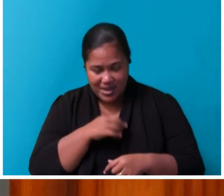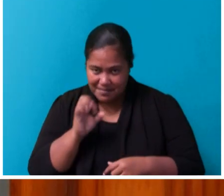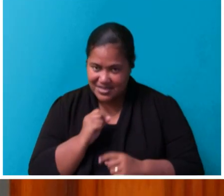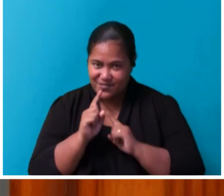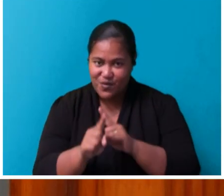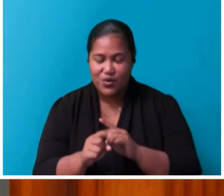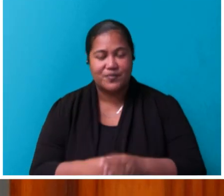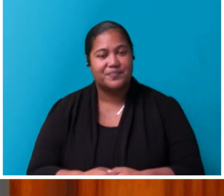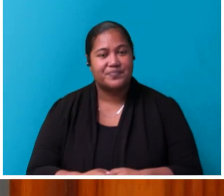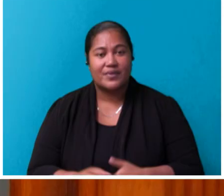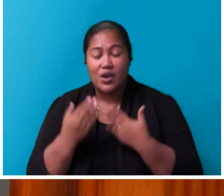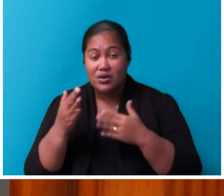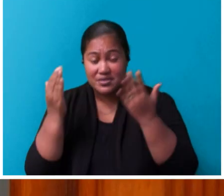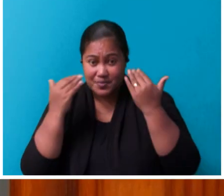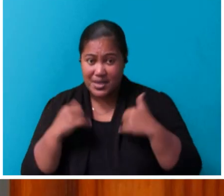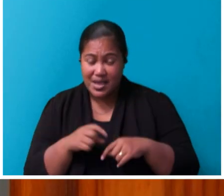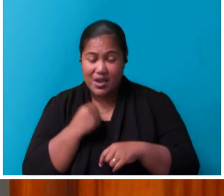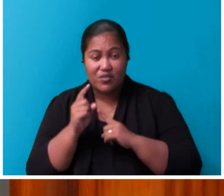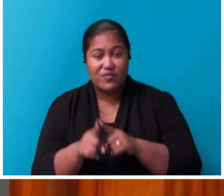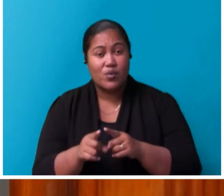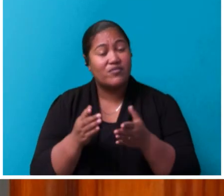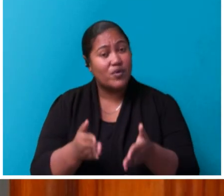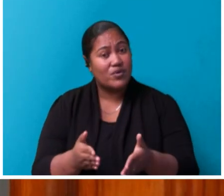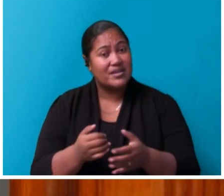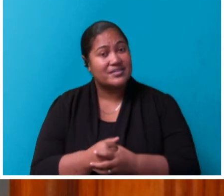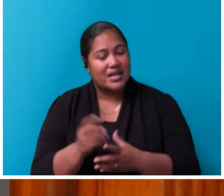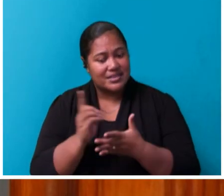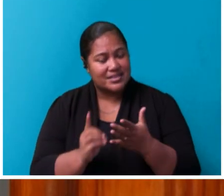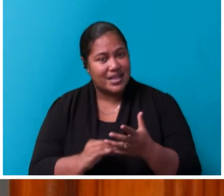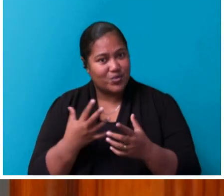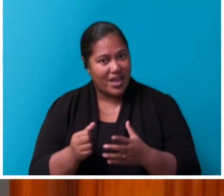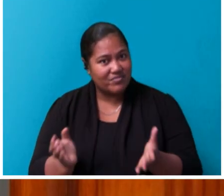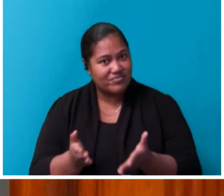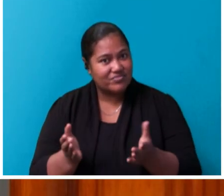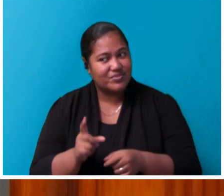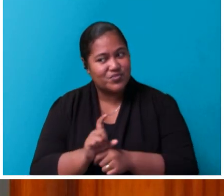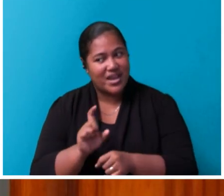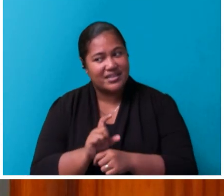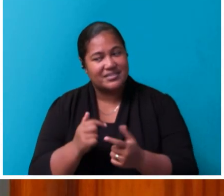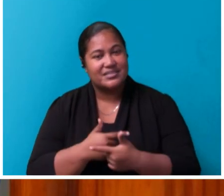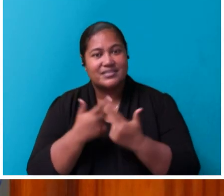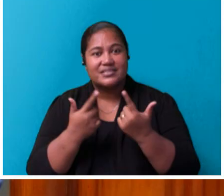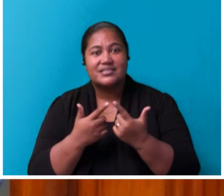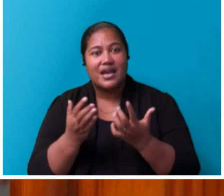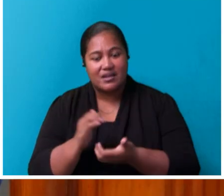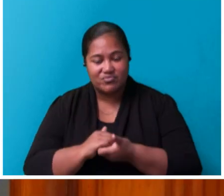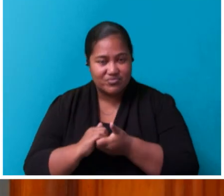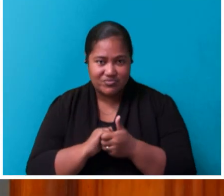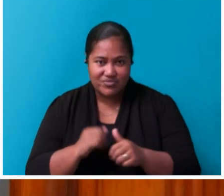Honorable Speaker, our focus action areas are designed to create a comprehensive and coherent approach to achieving